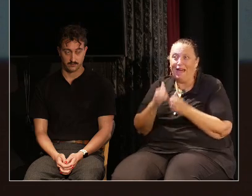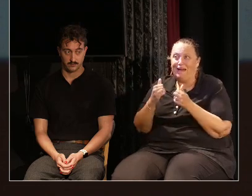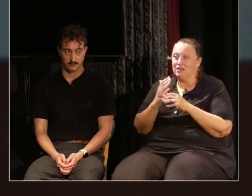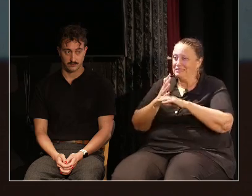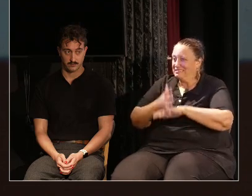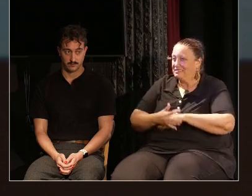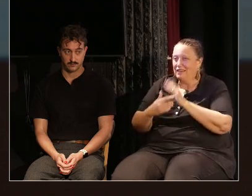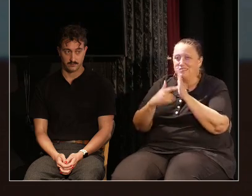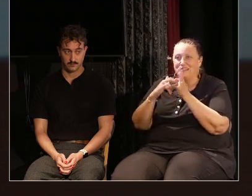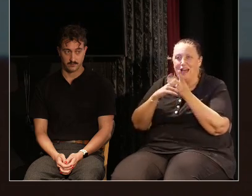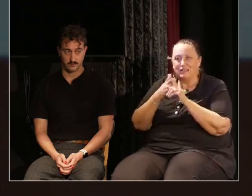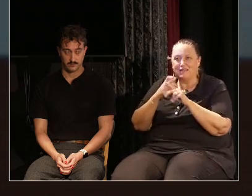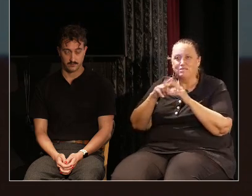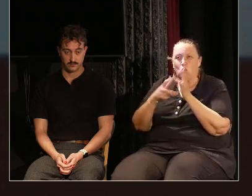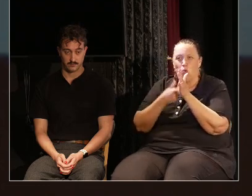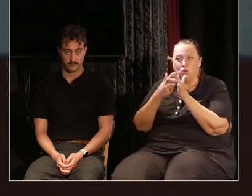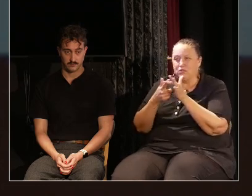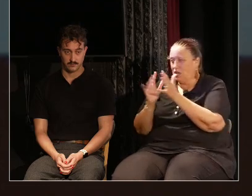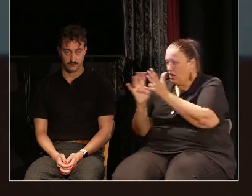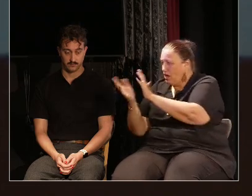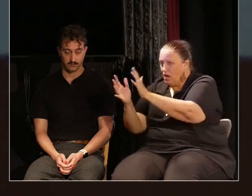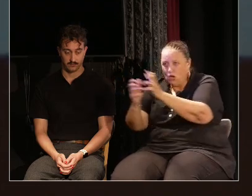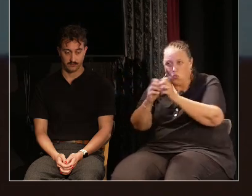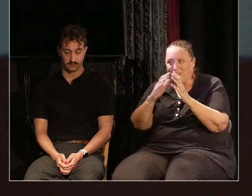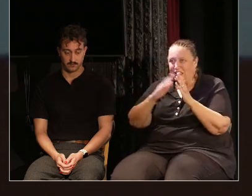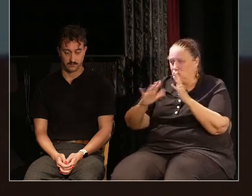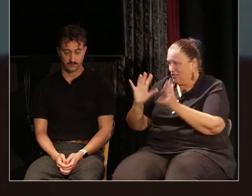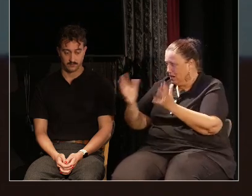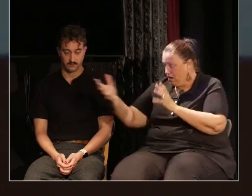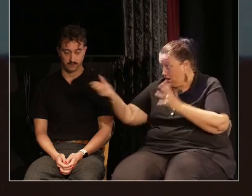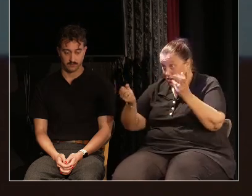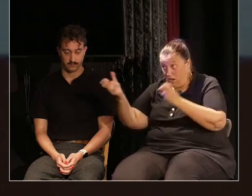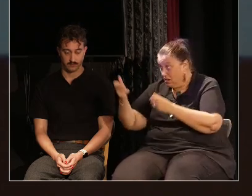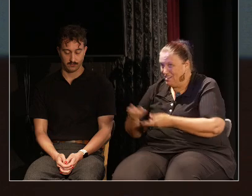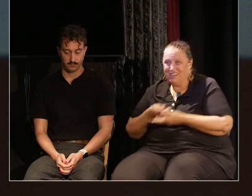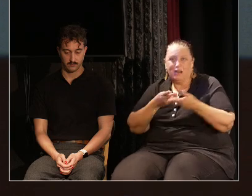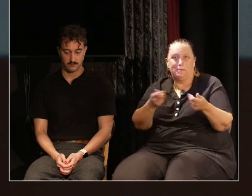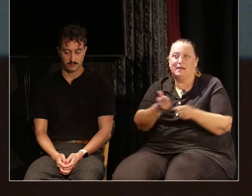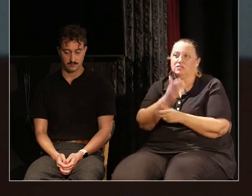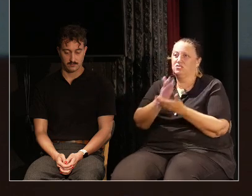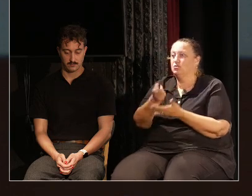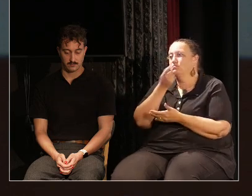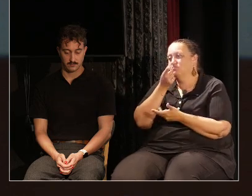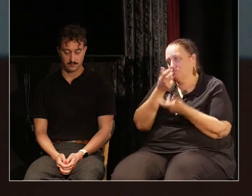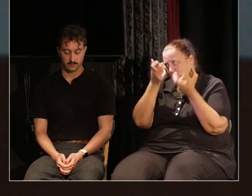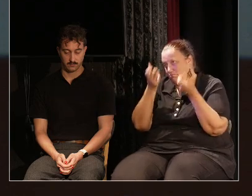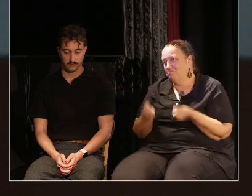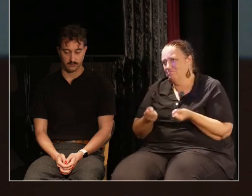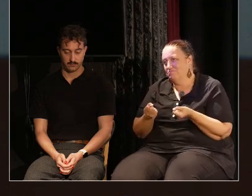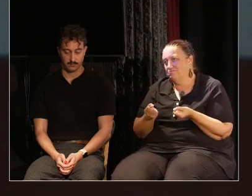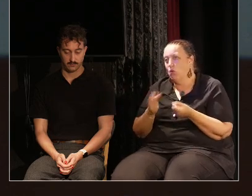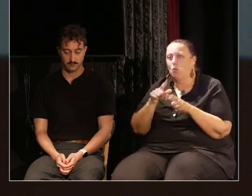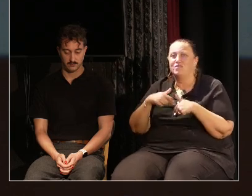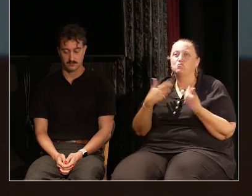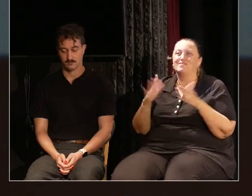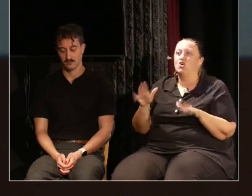force and others, the Minister was able to work with industry to make sure that people were getting supply. We have provided